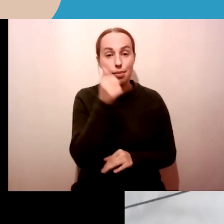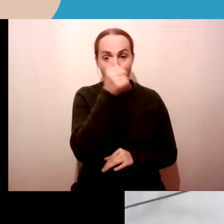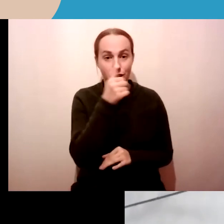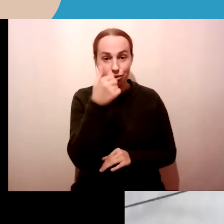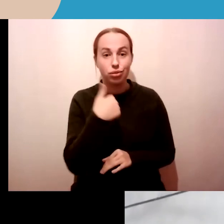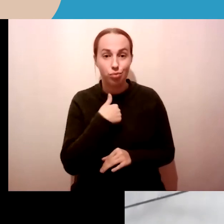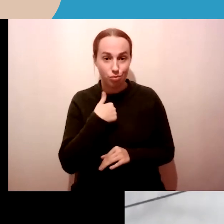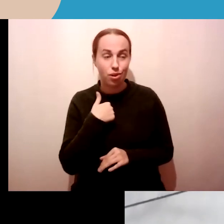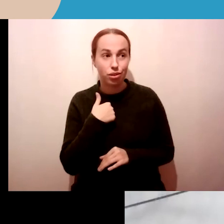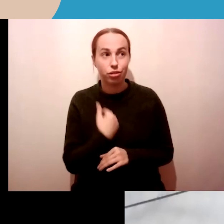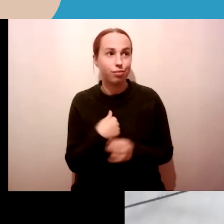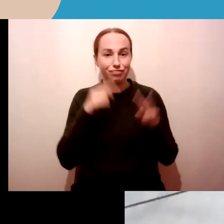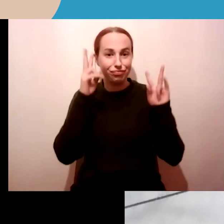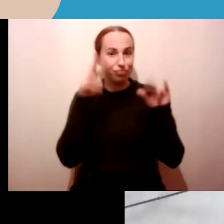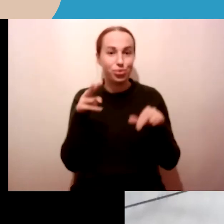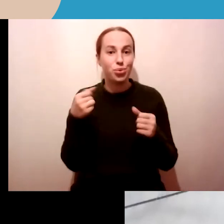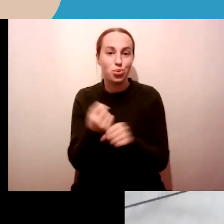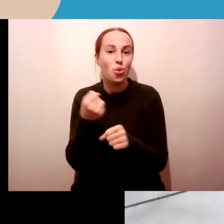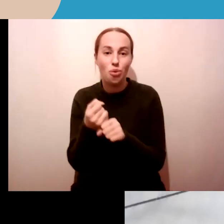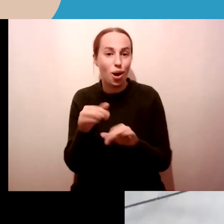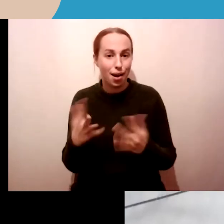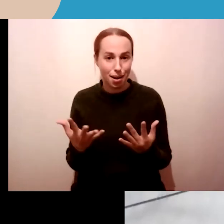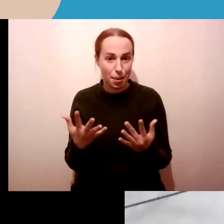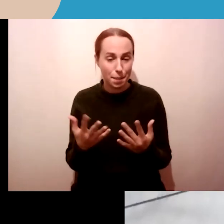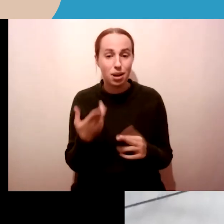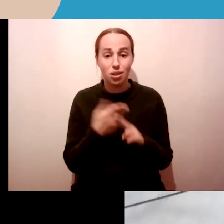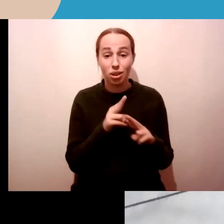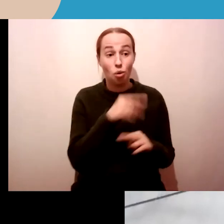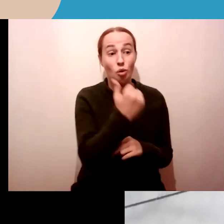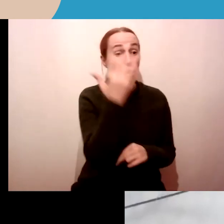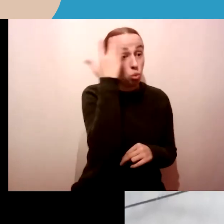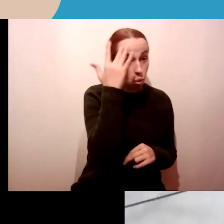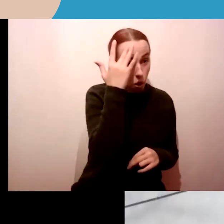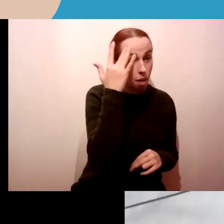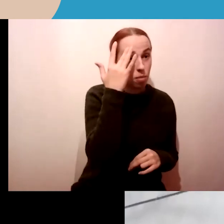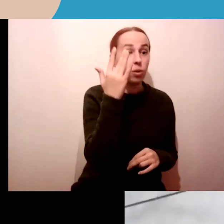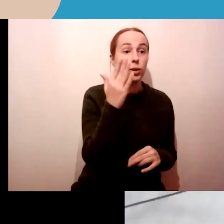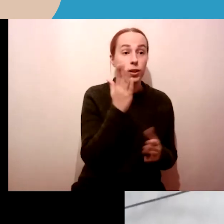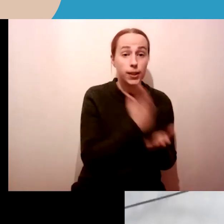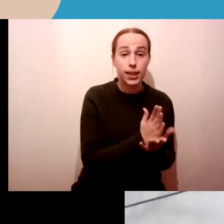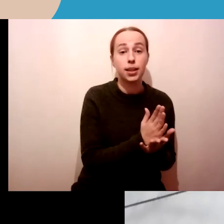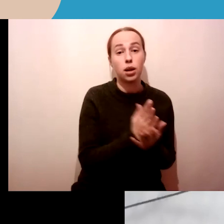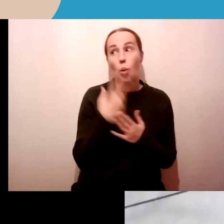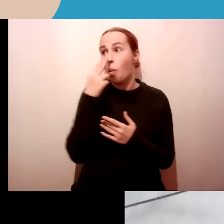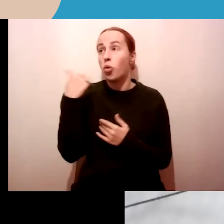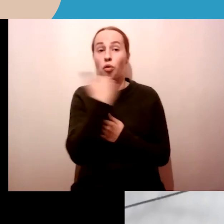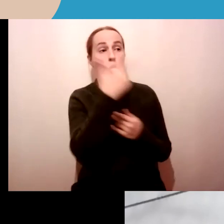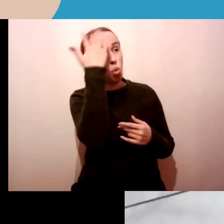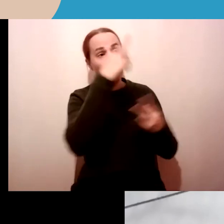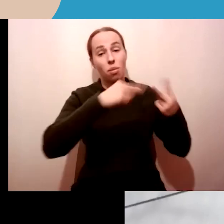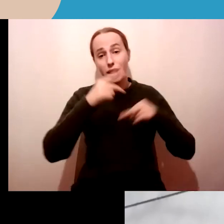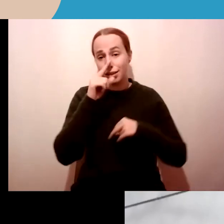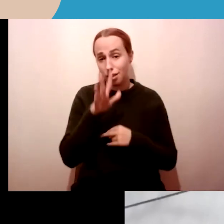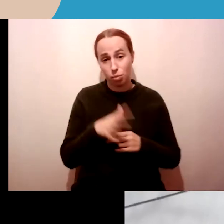Me personally, I don't know what to do. I don't know how we can work with teachers like that. If they have certain opinion, we cannot change